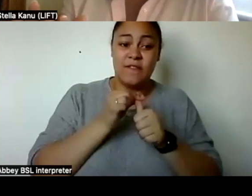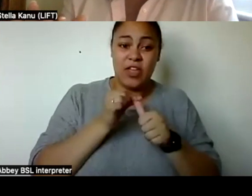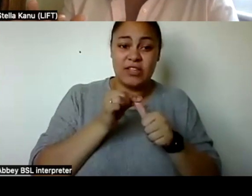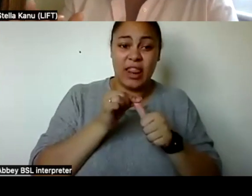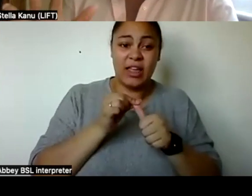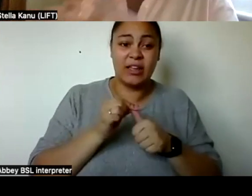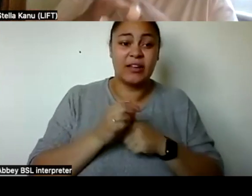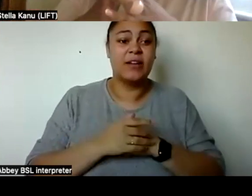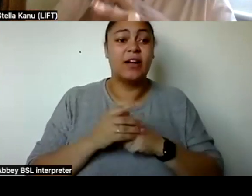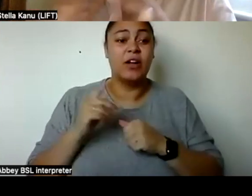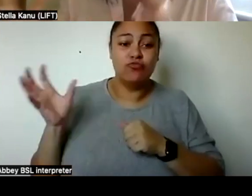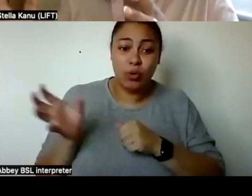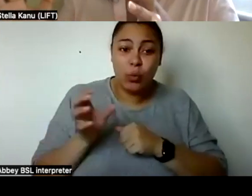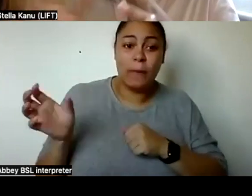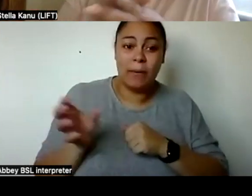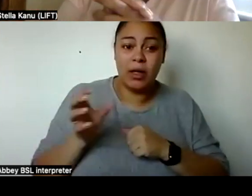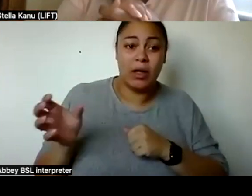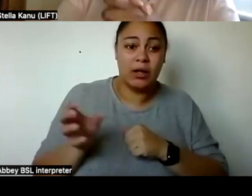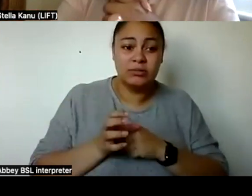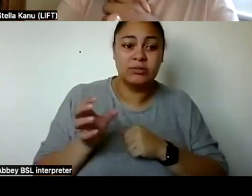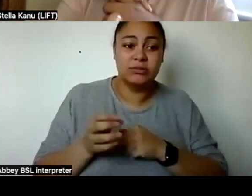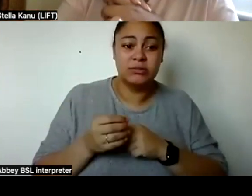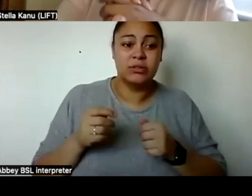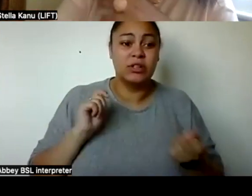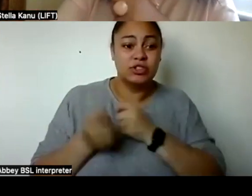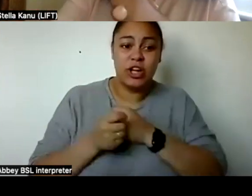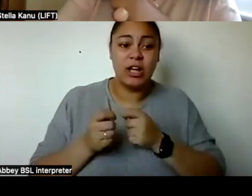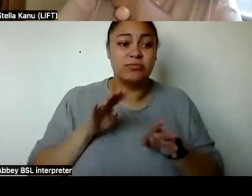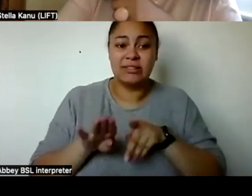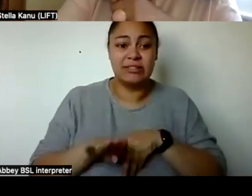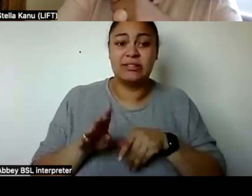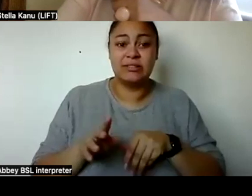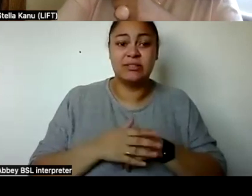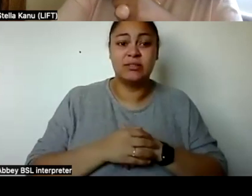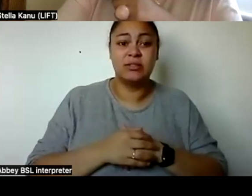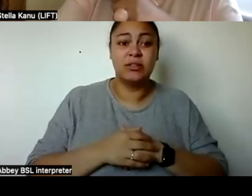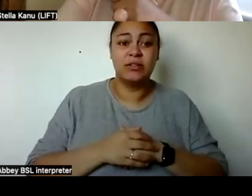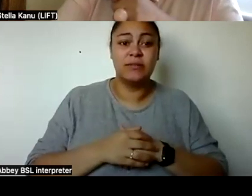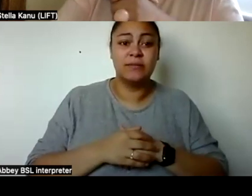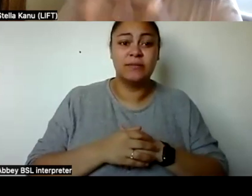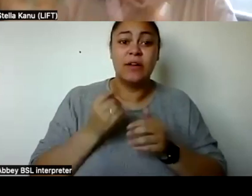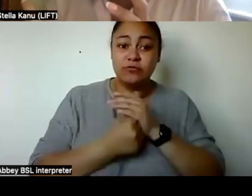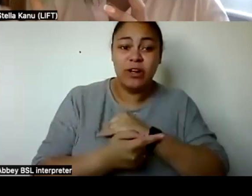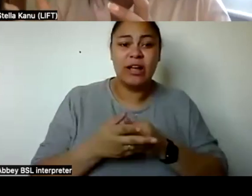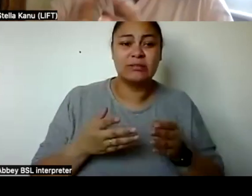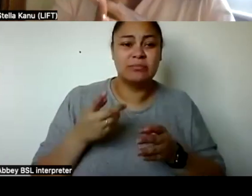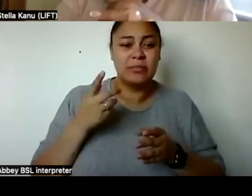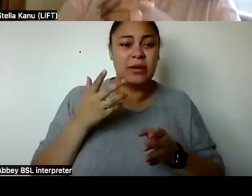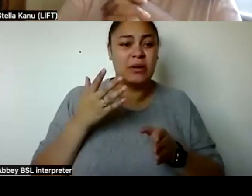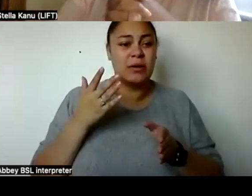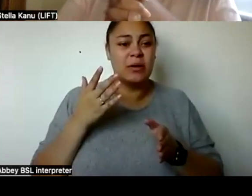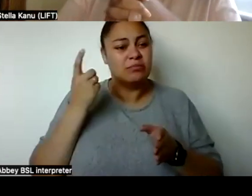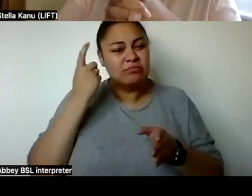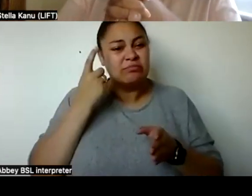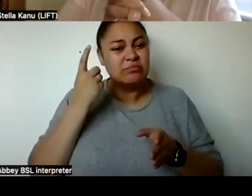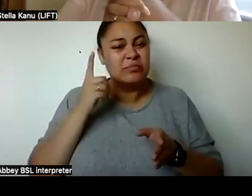of those practices, being more open to freelancers who might want to consider different types of work,